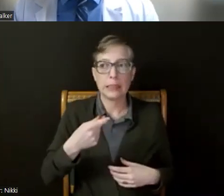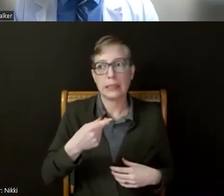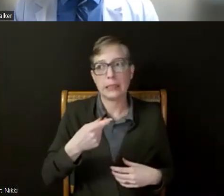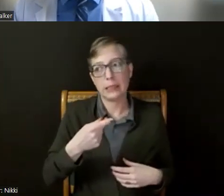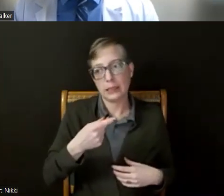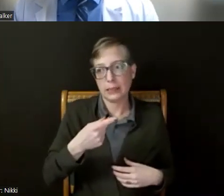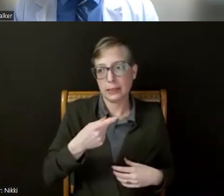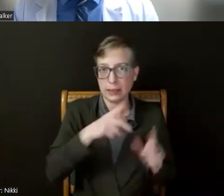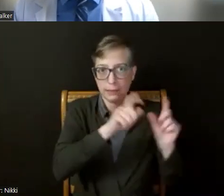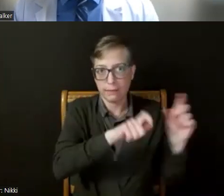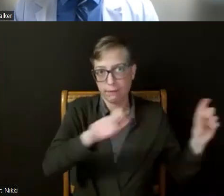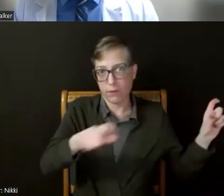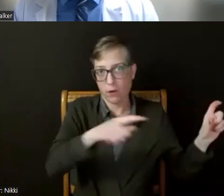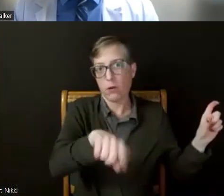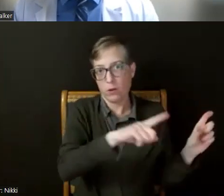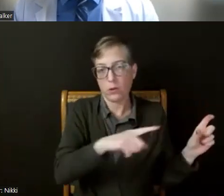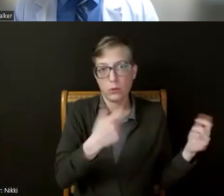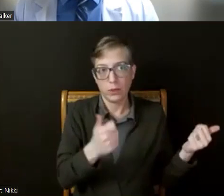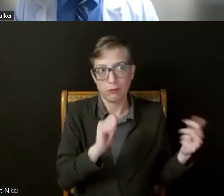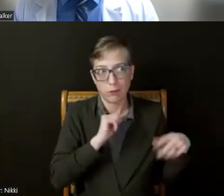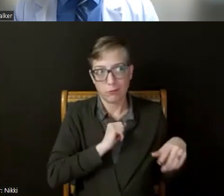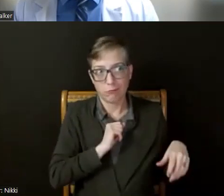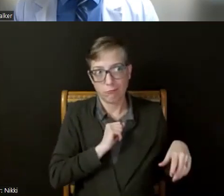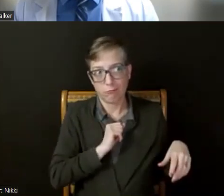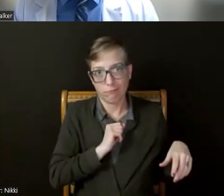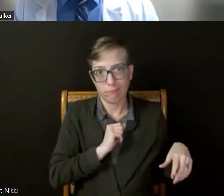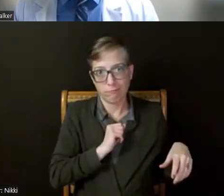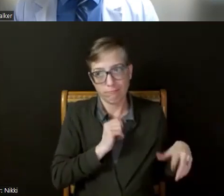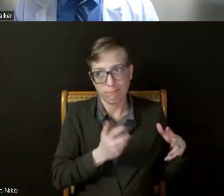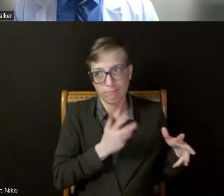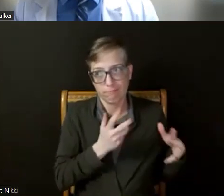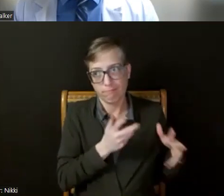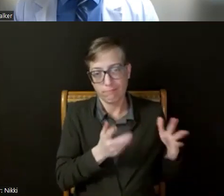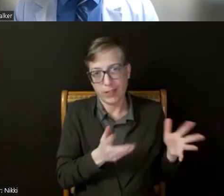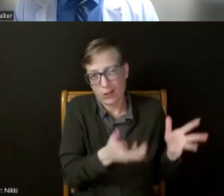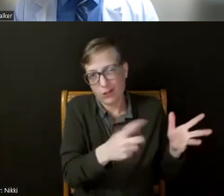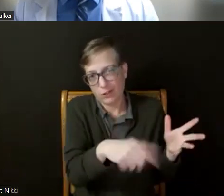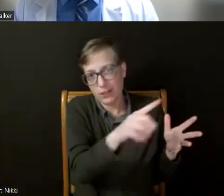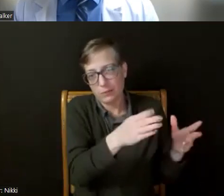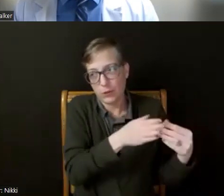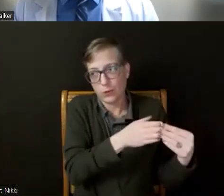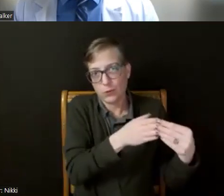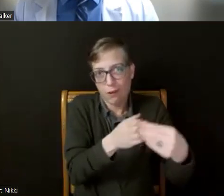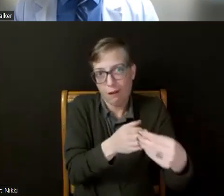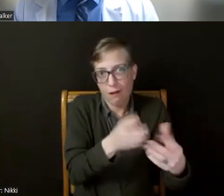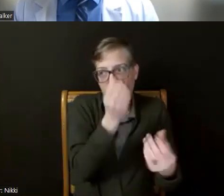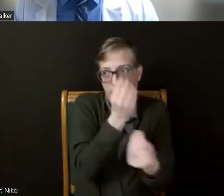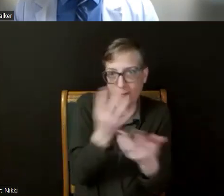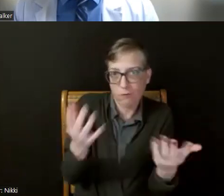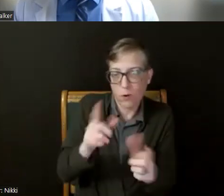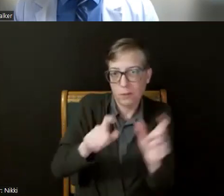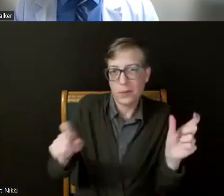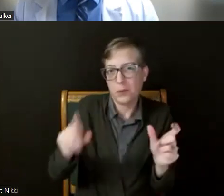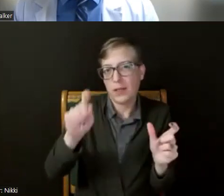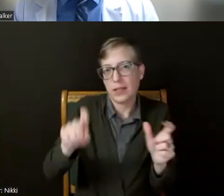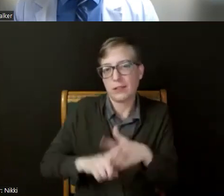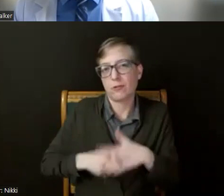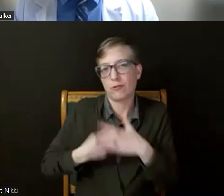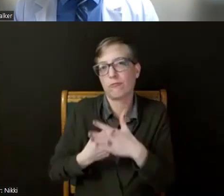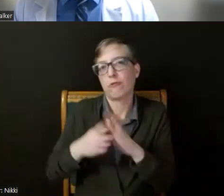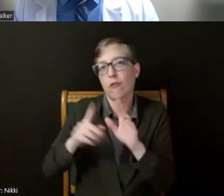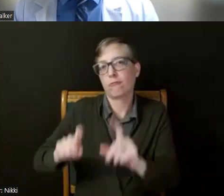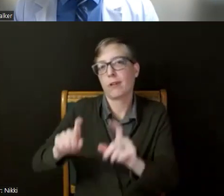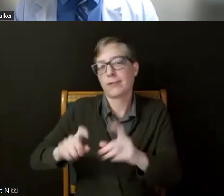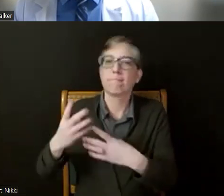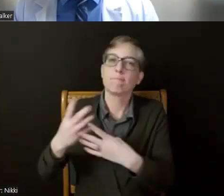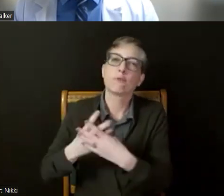professionals to make sure that they are also guiding that new guidance at 45 and realizing that the screening is for earlier than